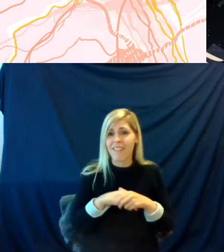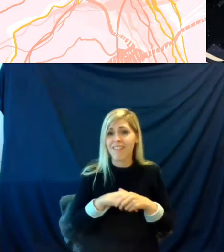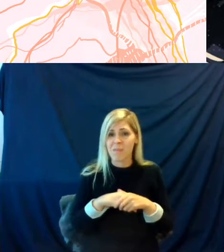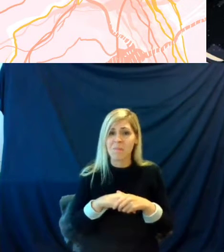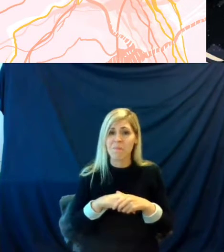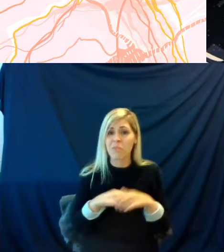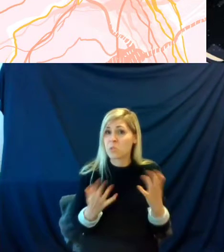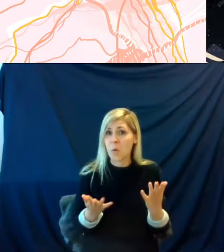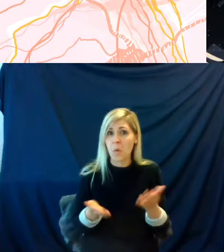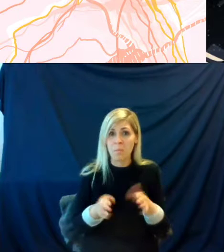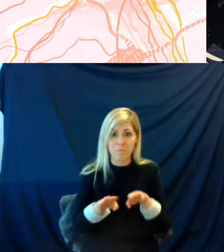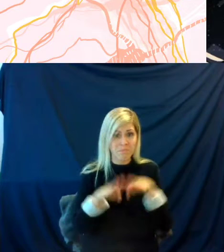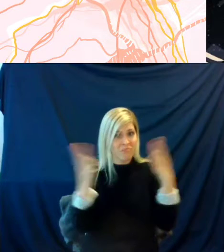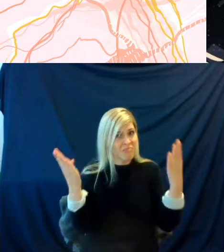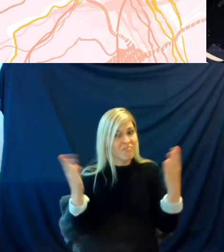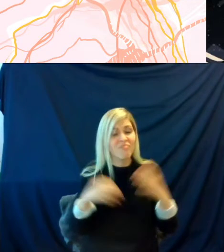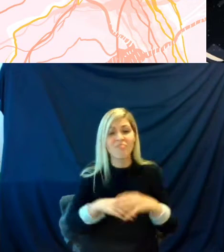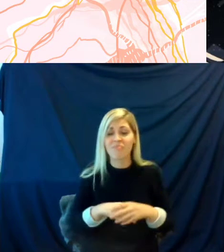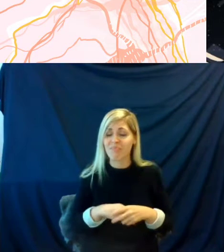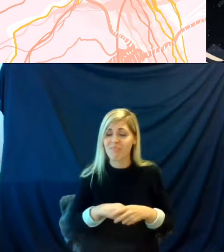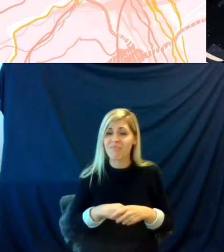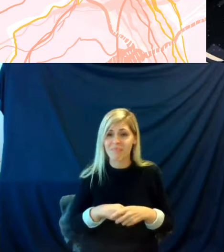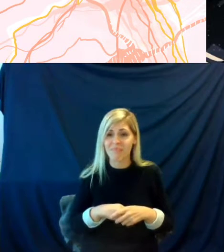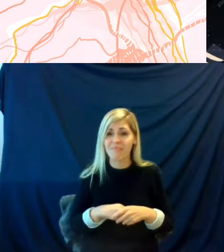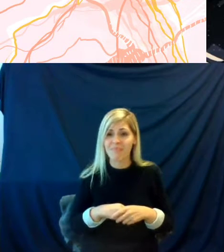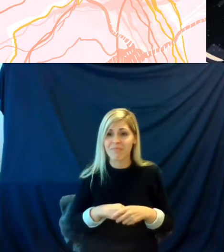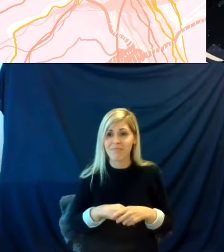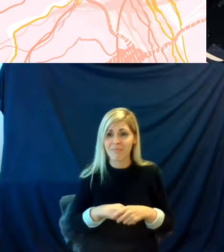jump to that. So yeah.